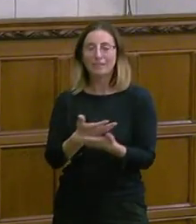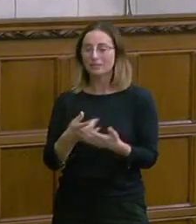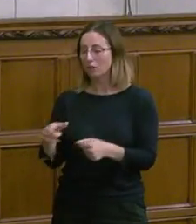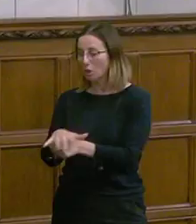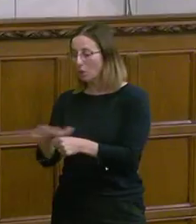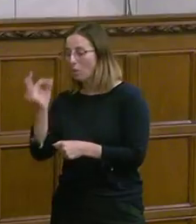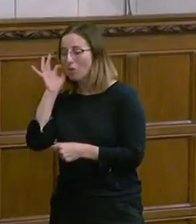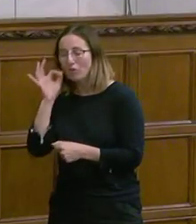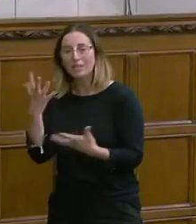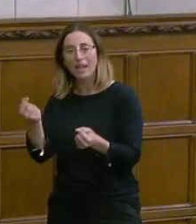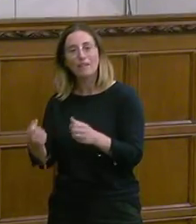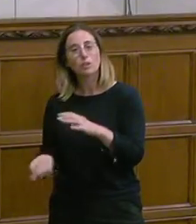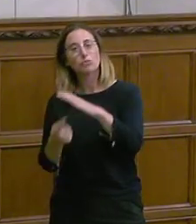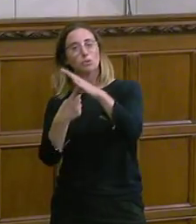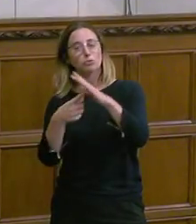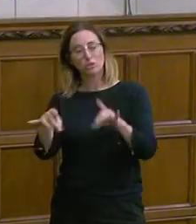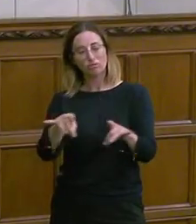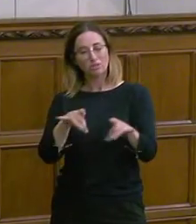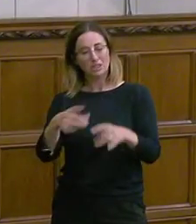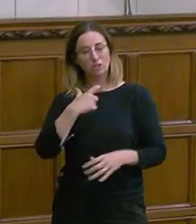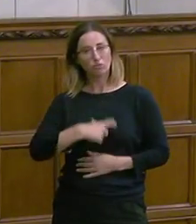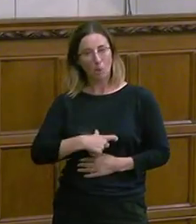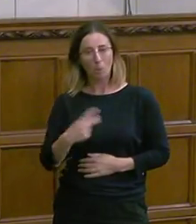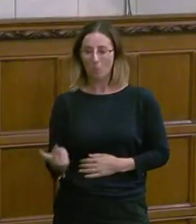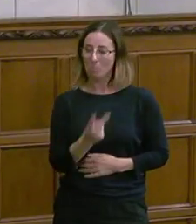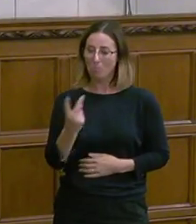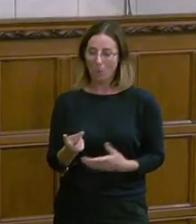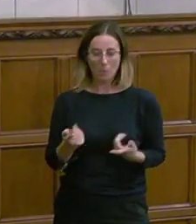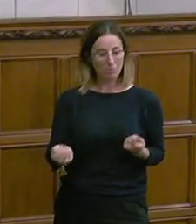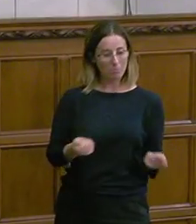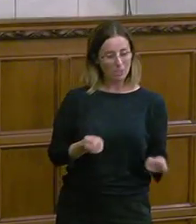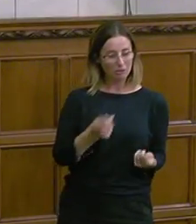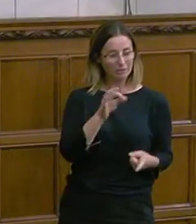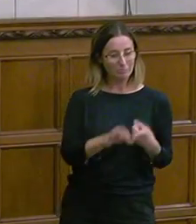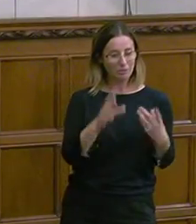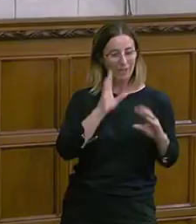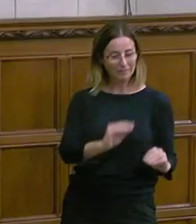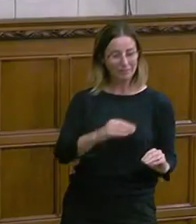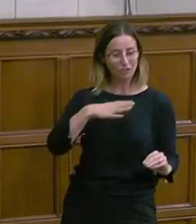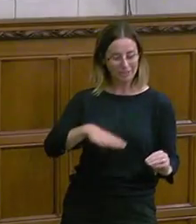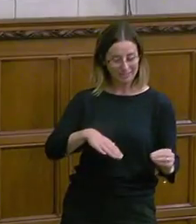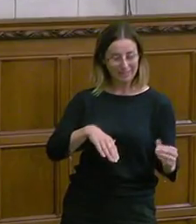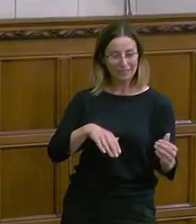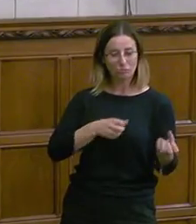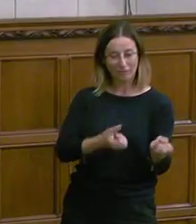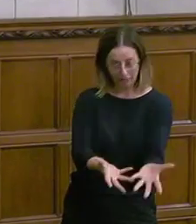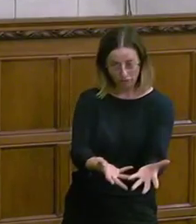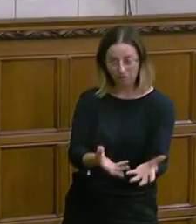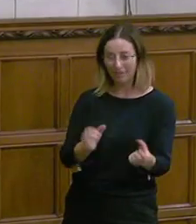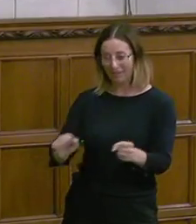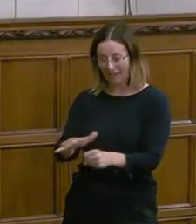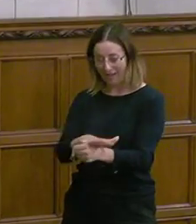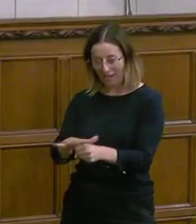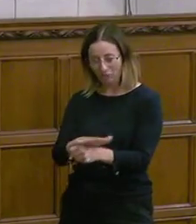crucial strategic leadership role, both in managing special educational needs provision in their